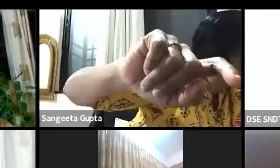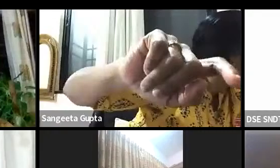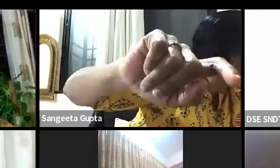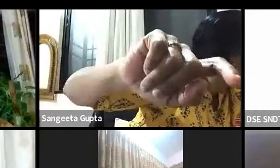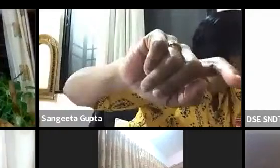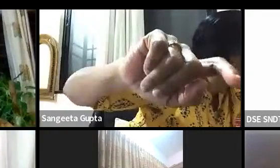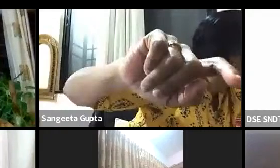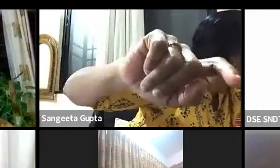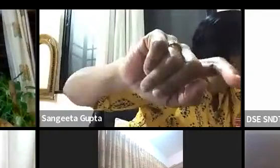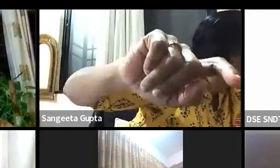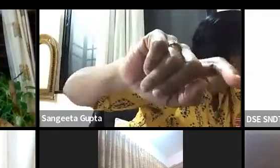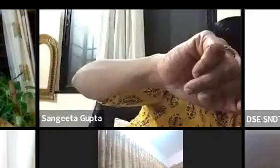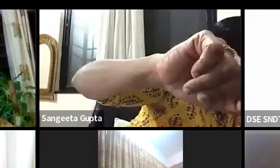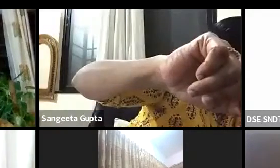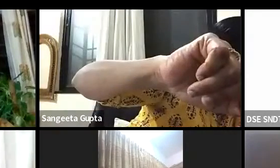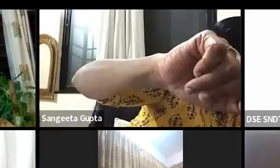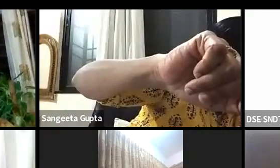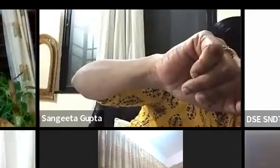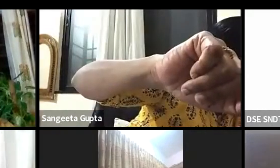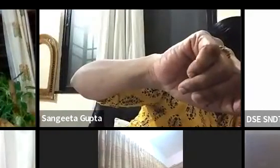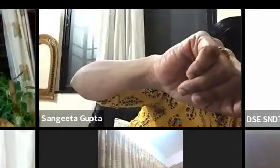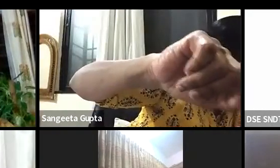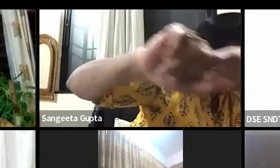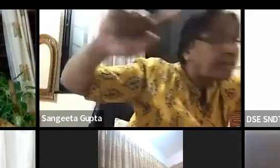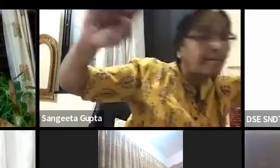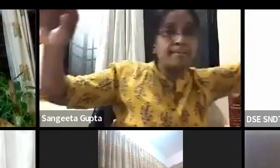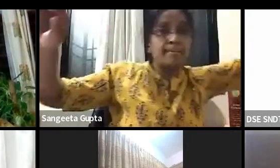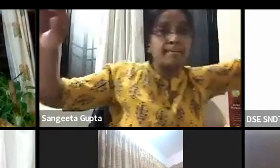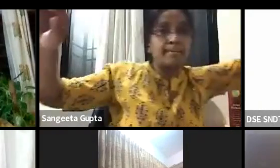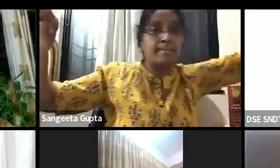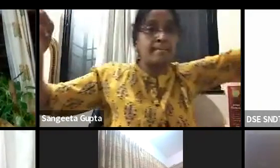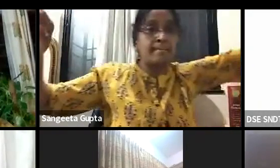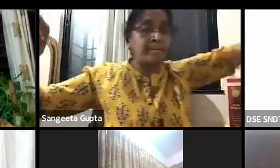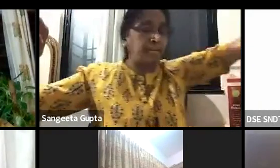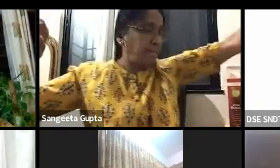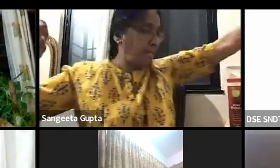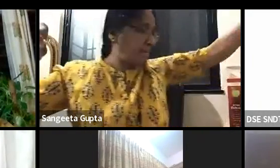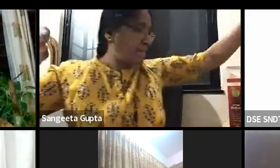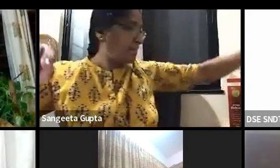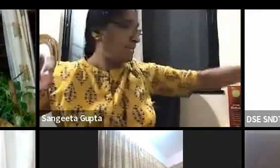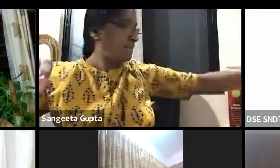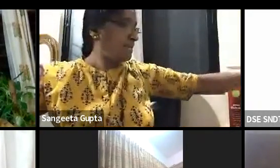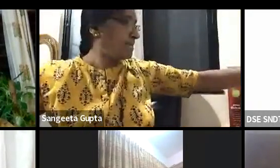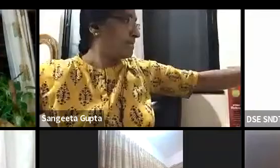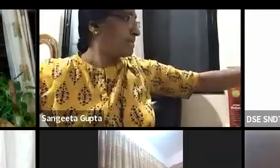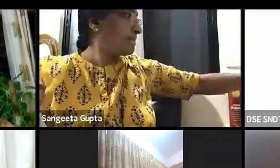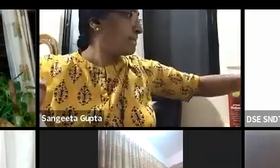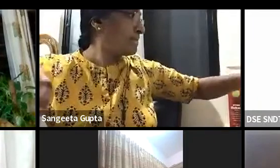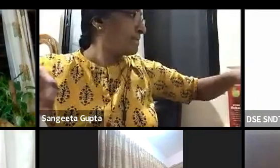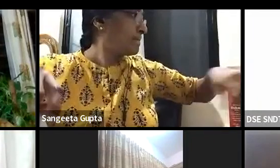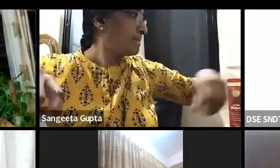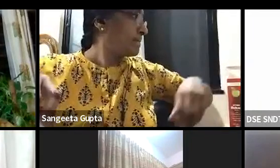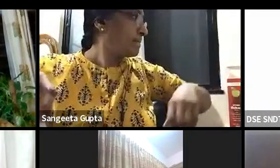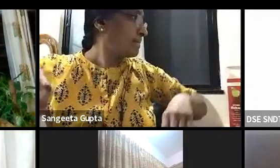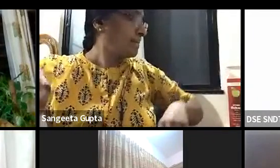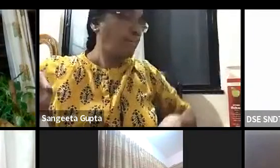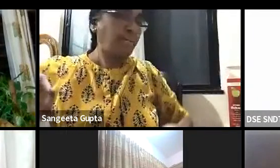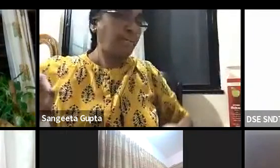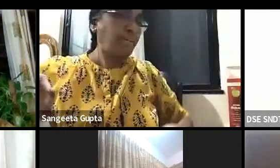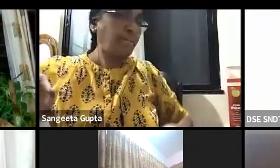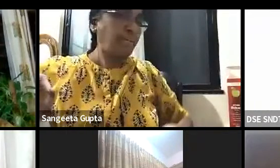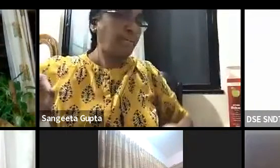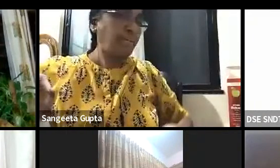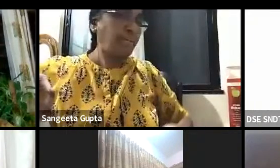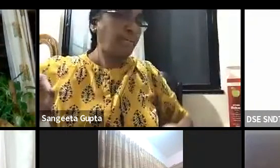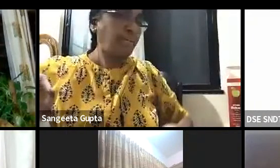using technology safely. And it cautions us both for the positives and the dangers of use